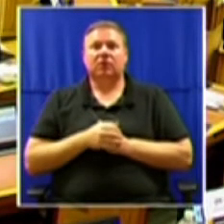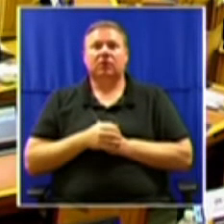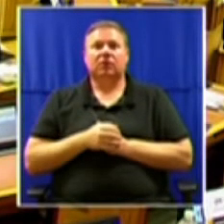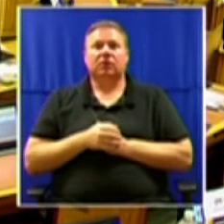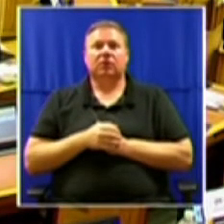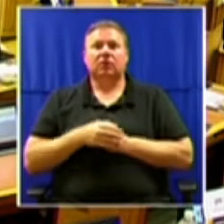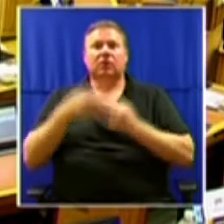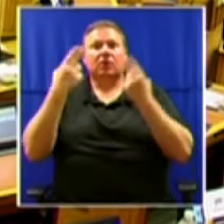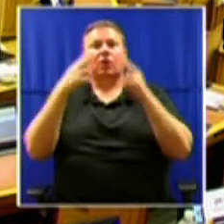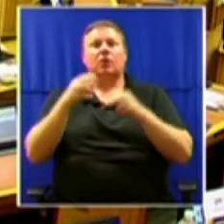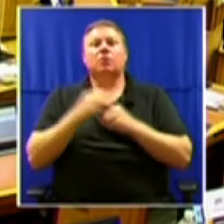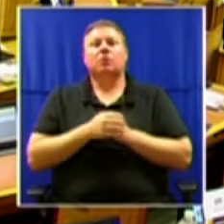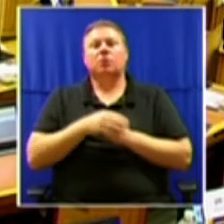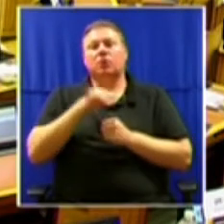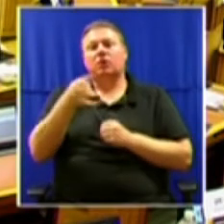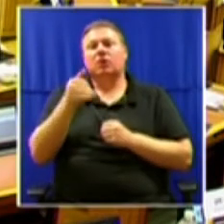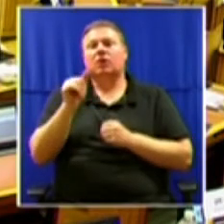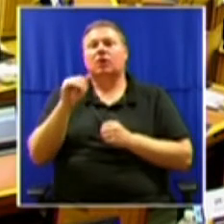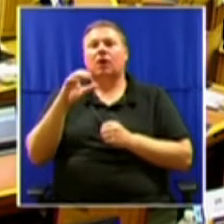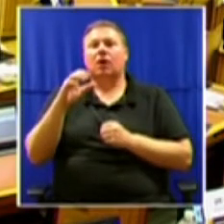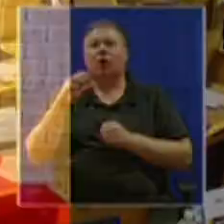Honourable Yako.